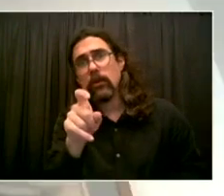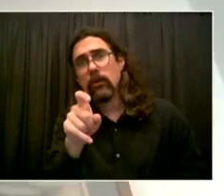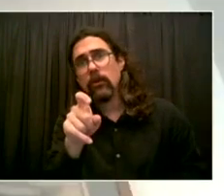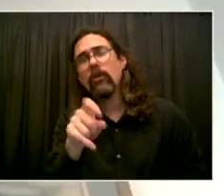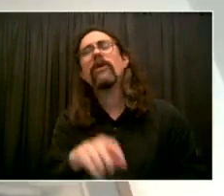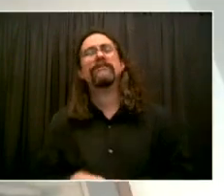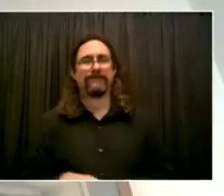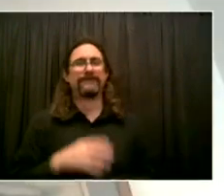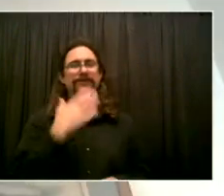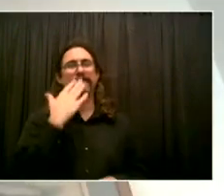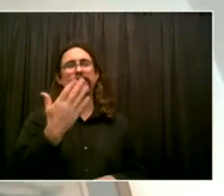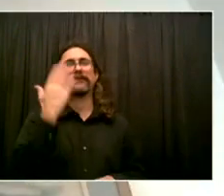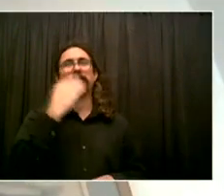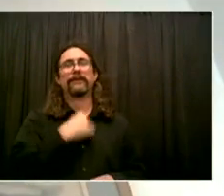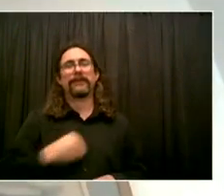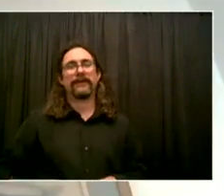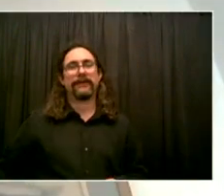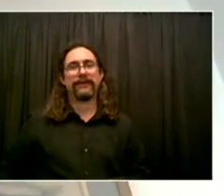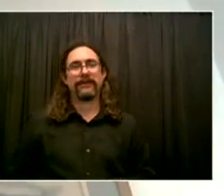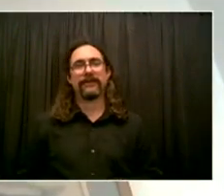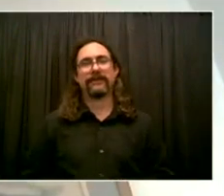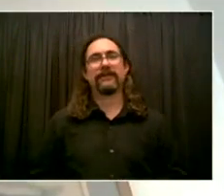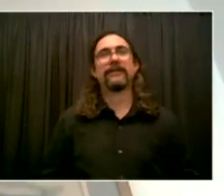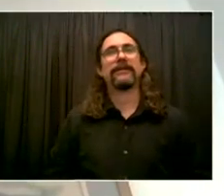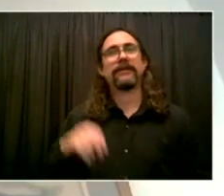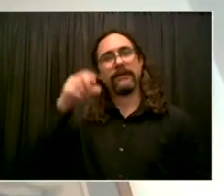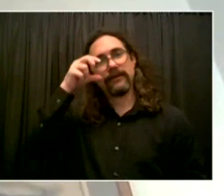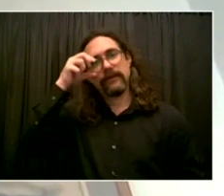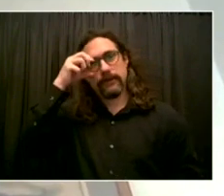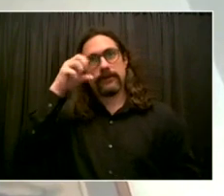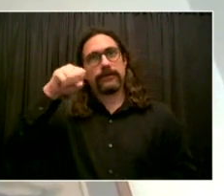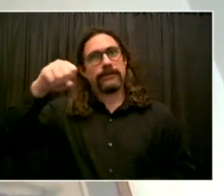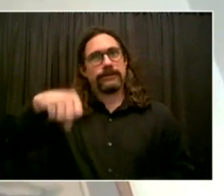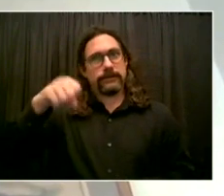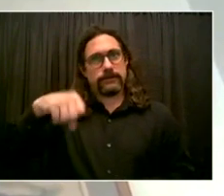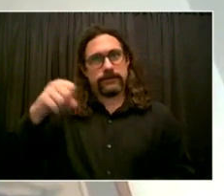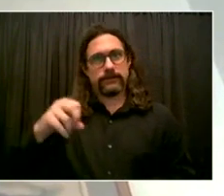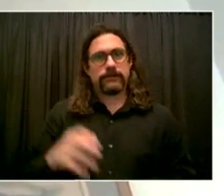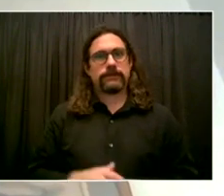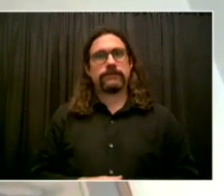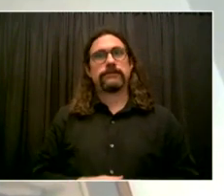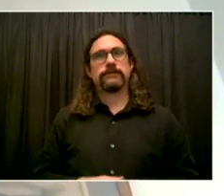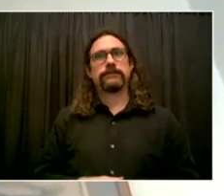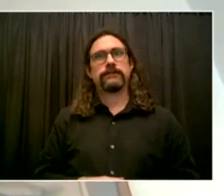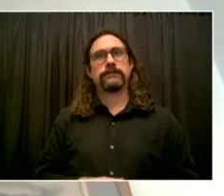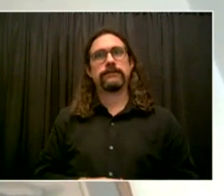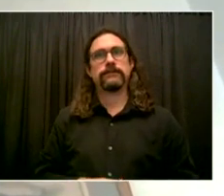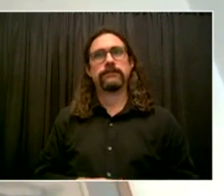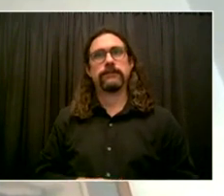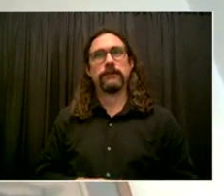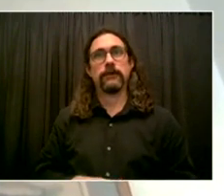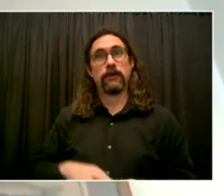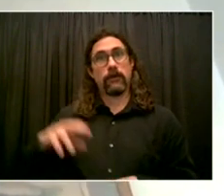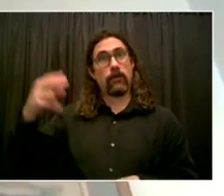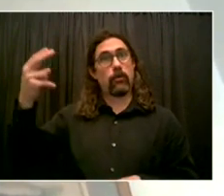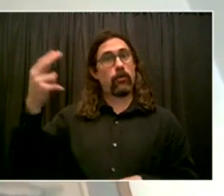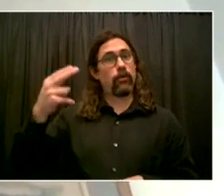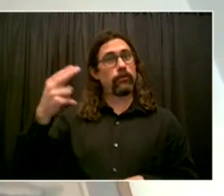yes, the Colonel Young is something that we can be very proud of. It took every single bit